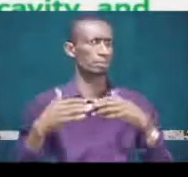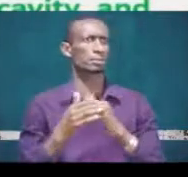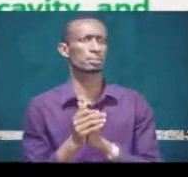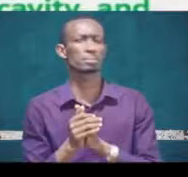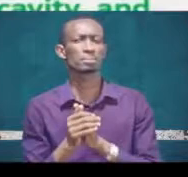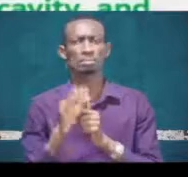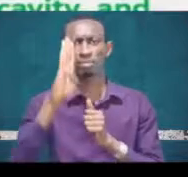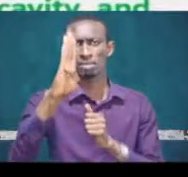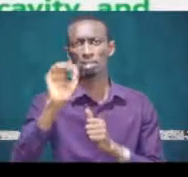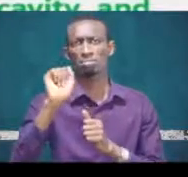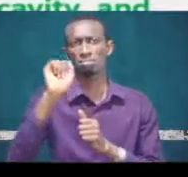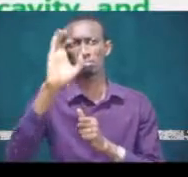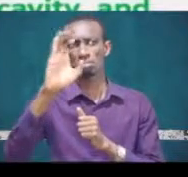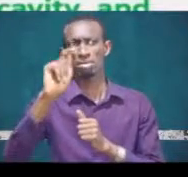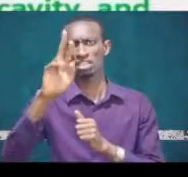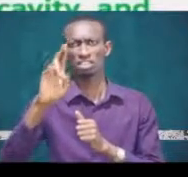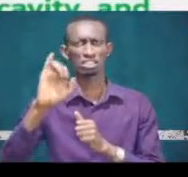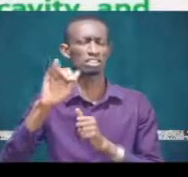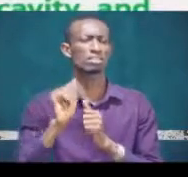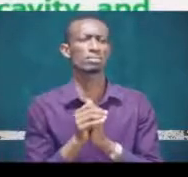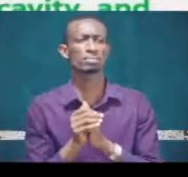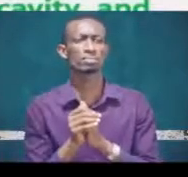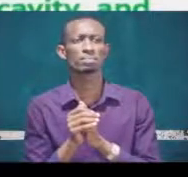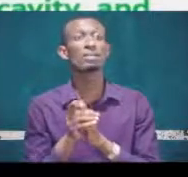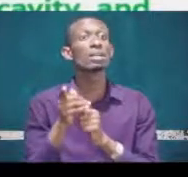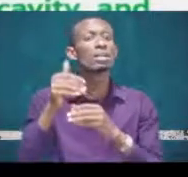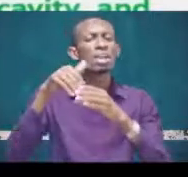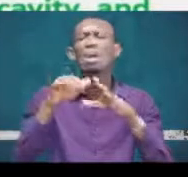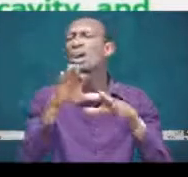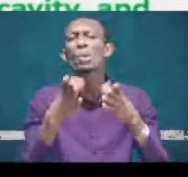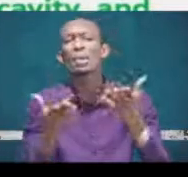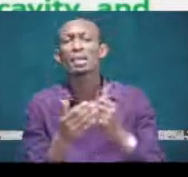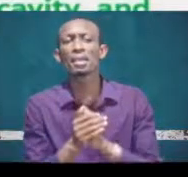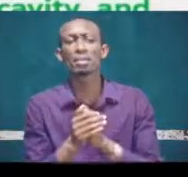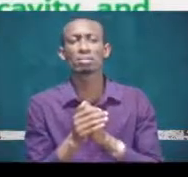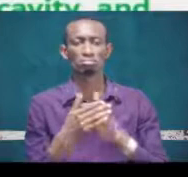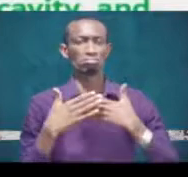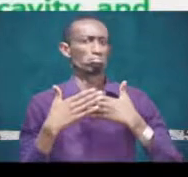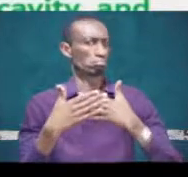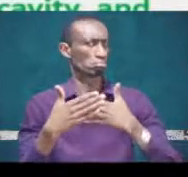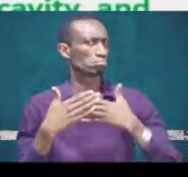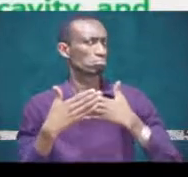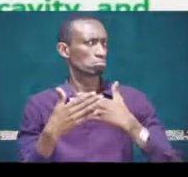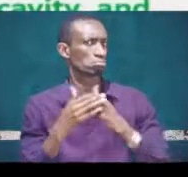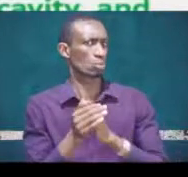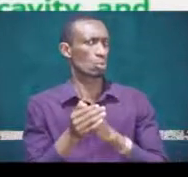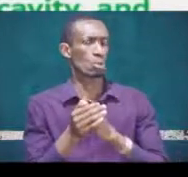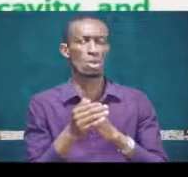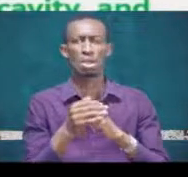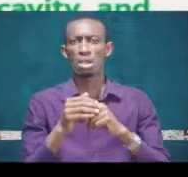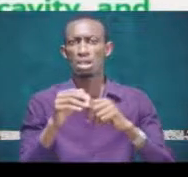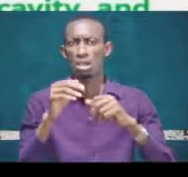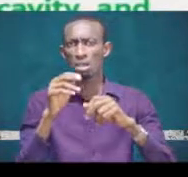pseudostratified columnar epithelium are found in the trachea, upper respiratory tract, or they can be found in the